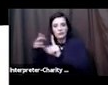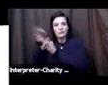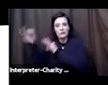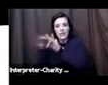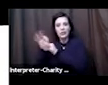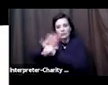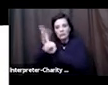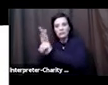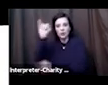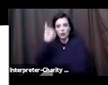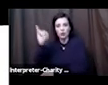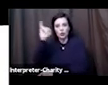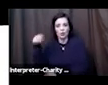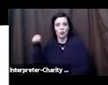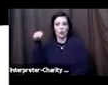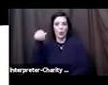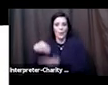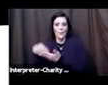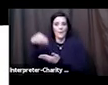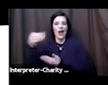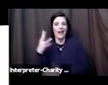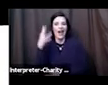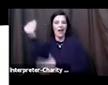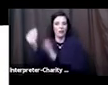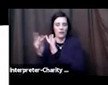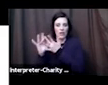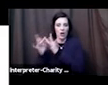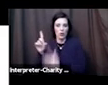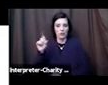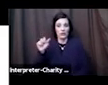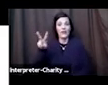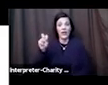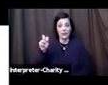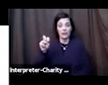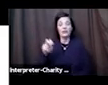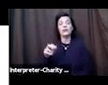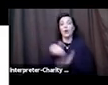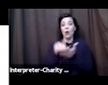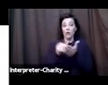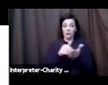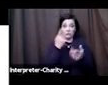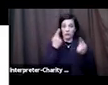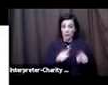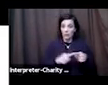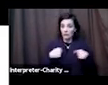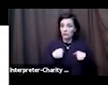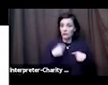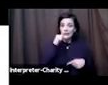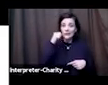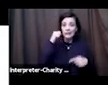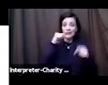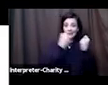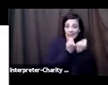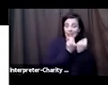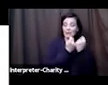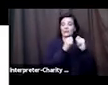an out-of-network device. Recently, it seems like I've had a lot of families and teams kind of going backwards through